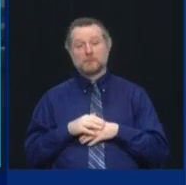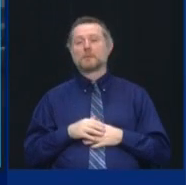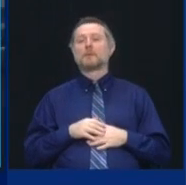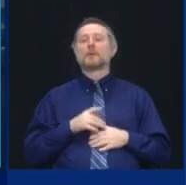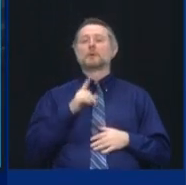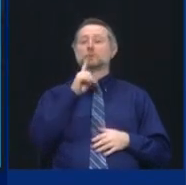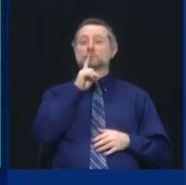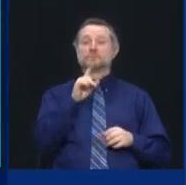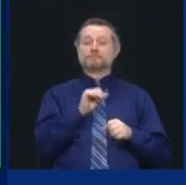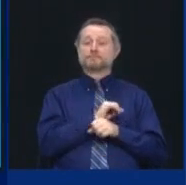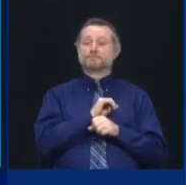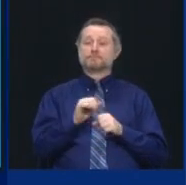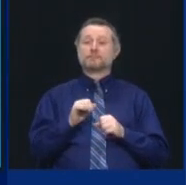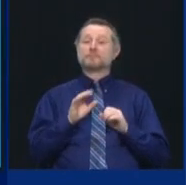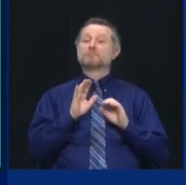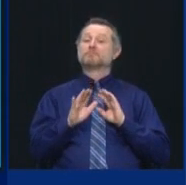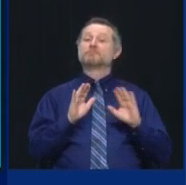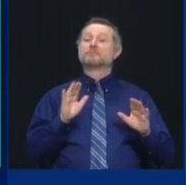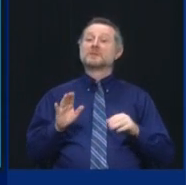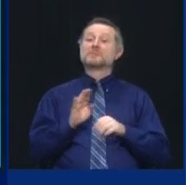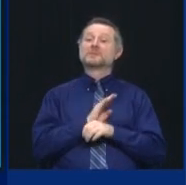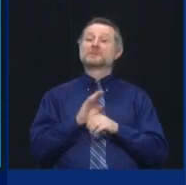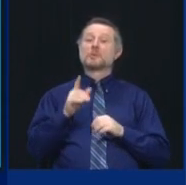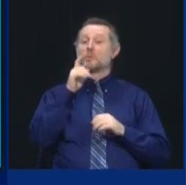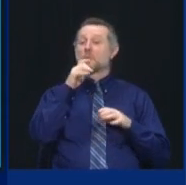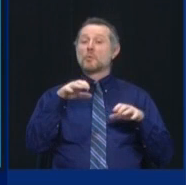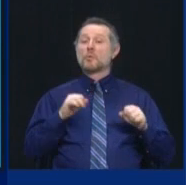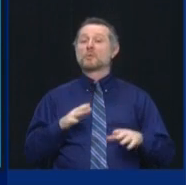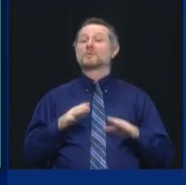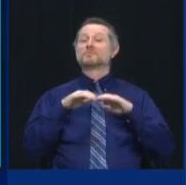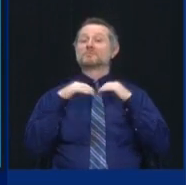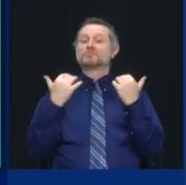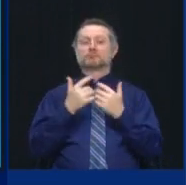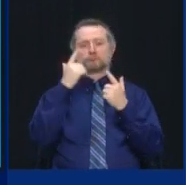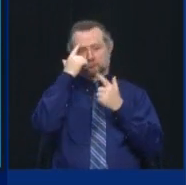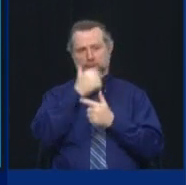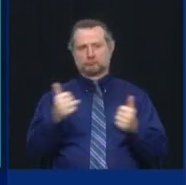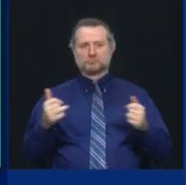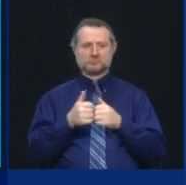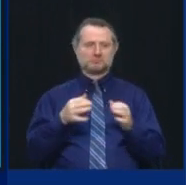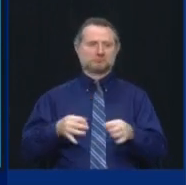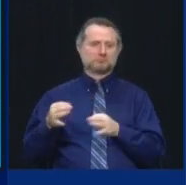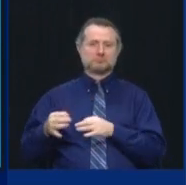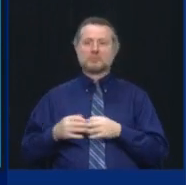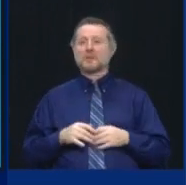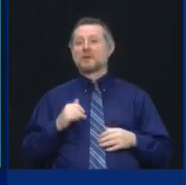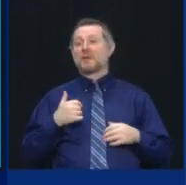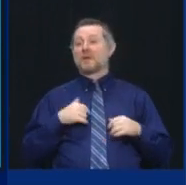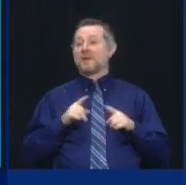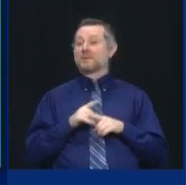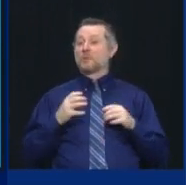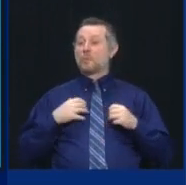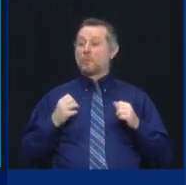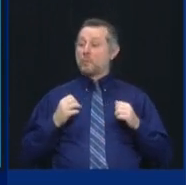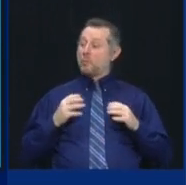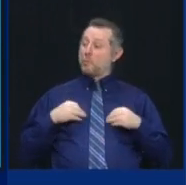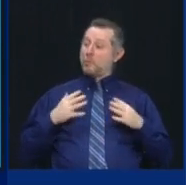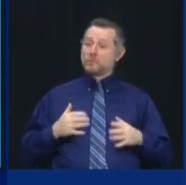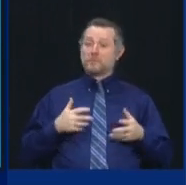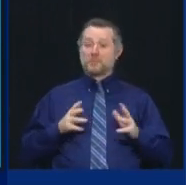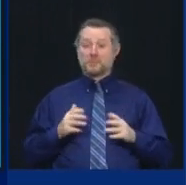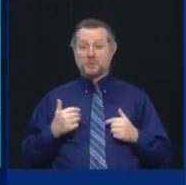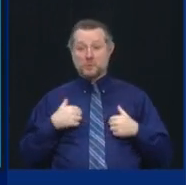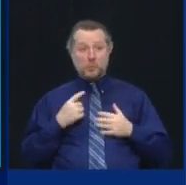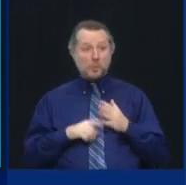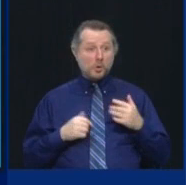the individual venue, just to be clear. If I own the Knicks, can I tell you what I would do if I own the